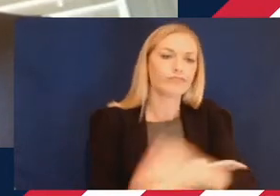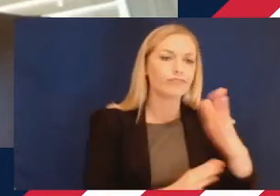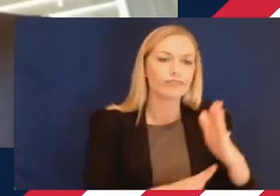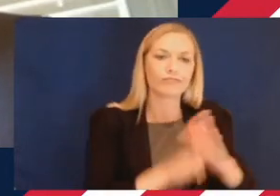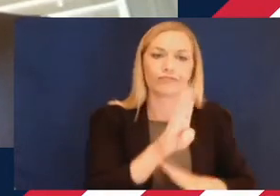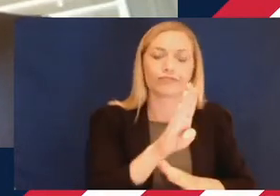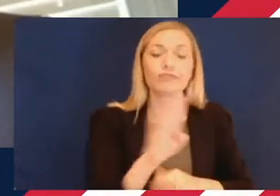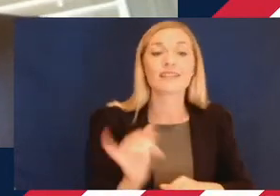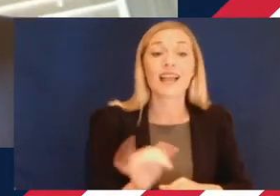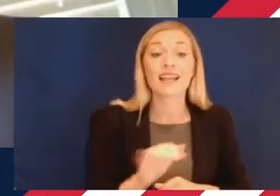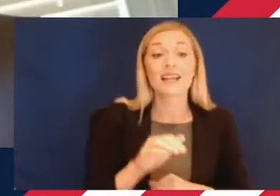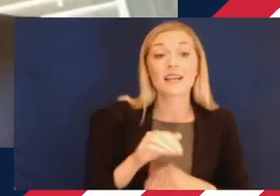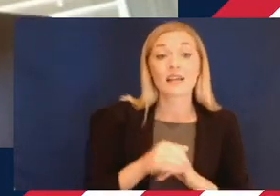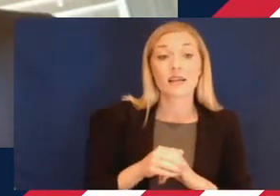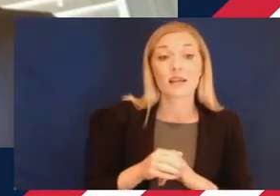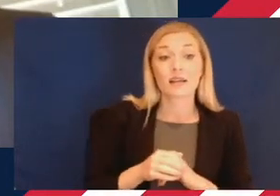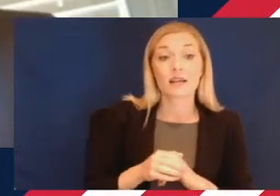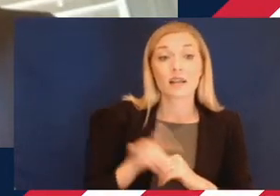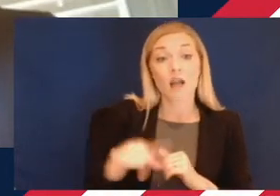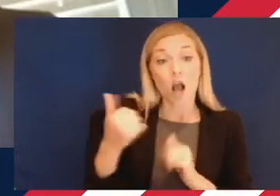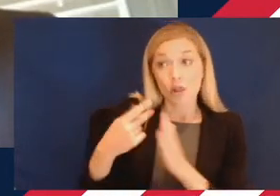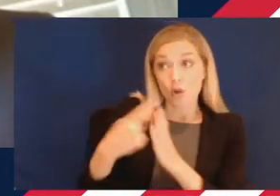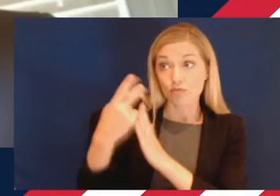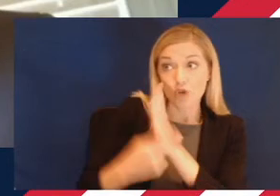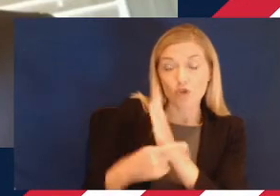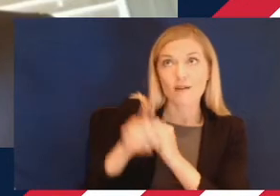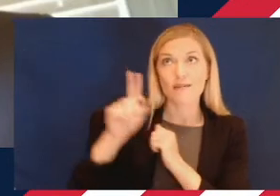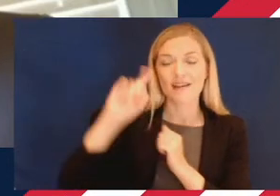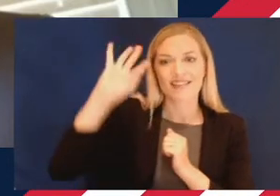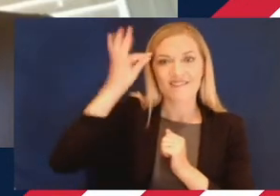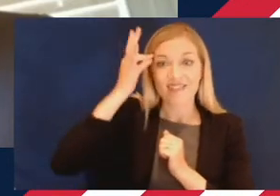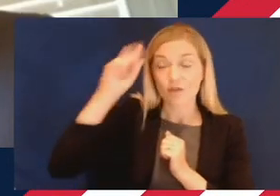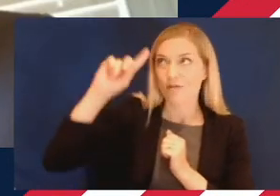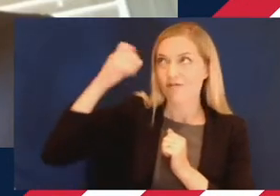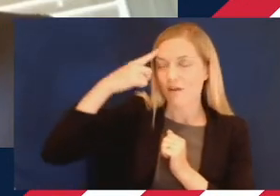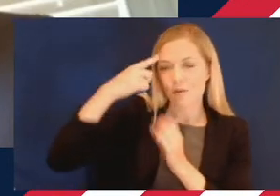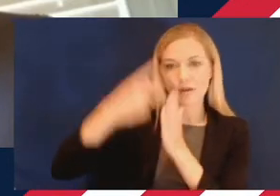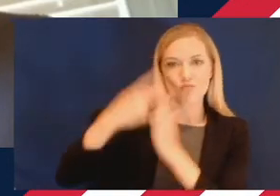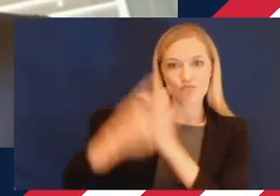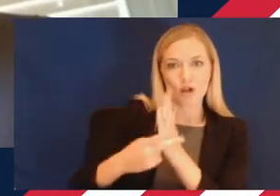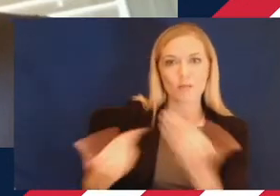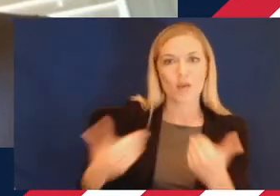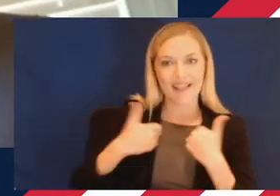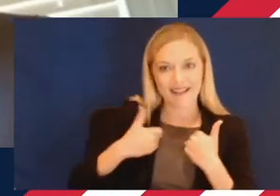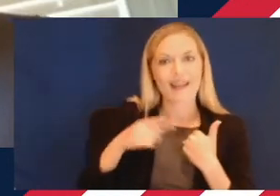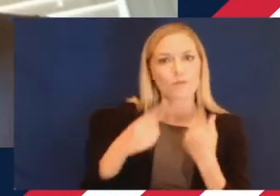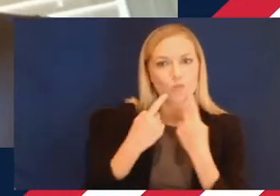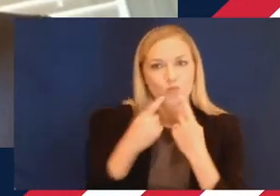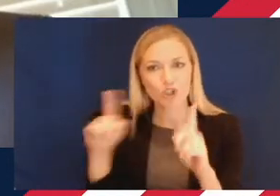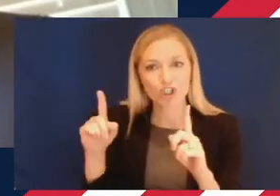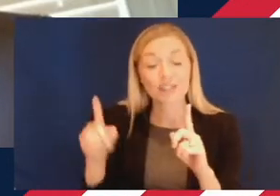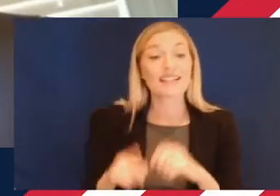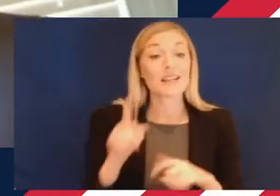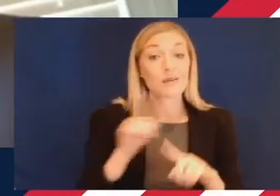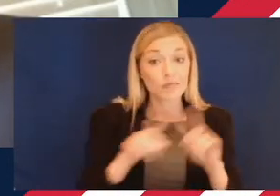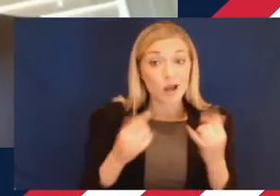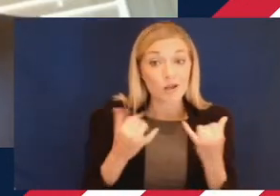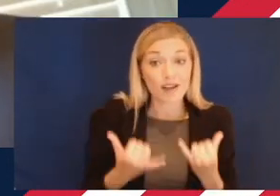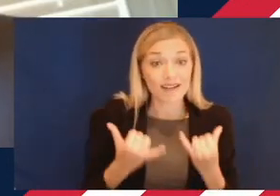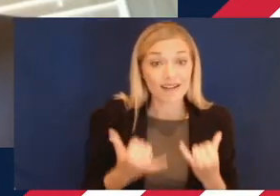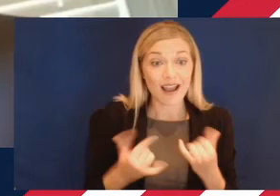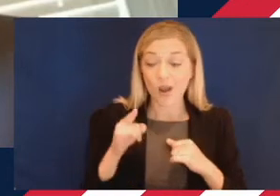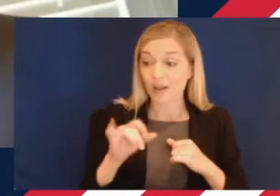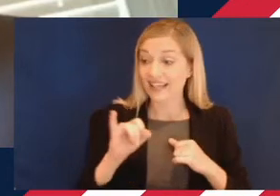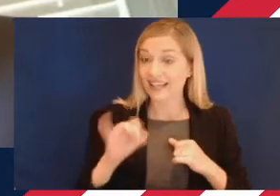but it leaves no idea of future. If I get a contract on January 1st and don't get paid